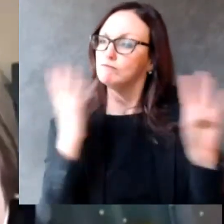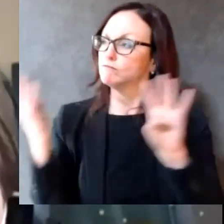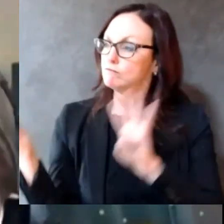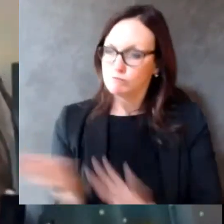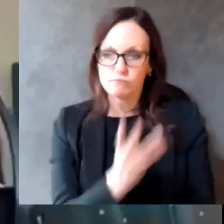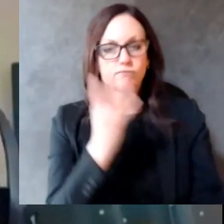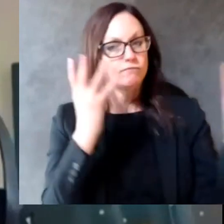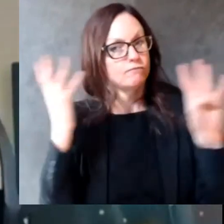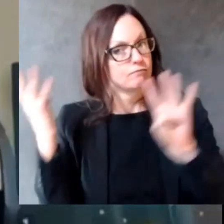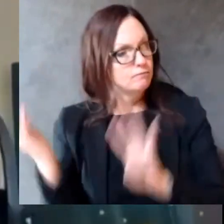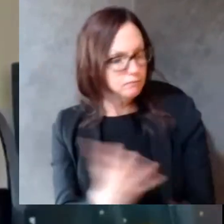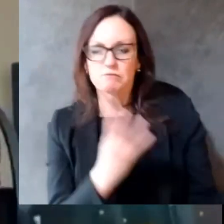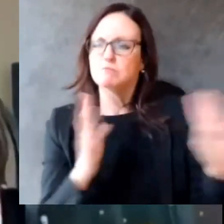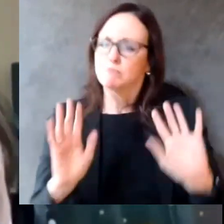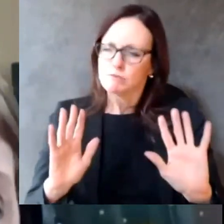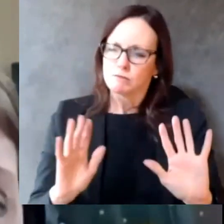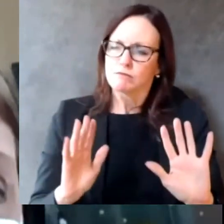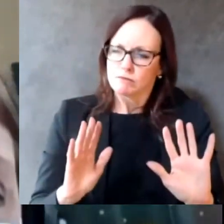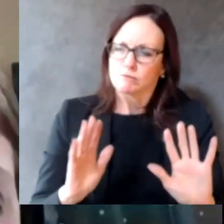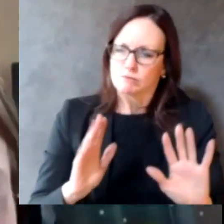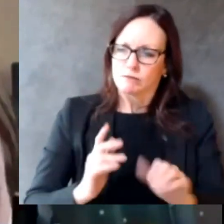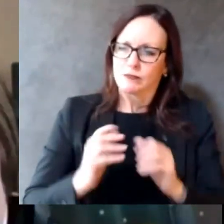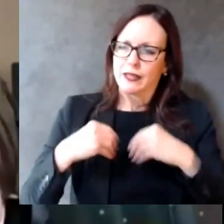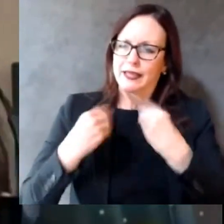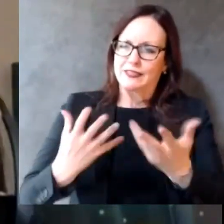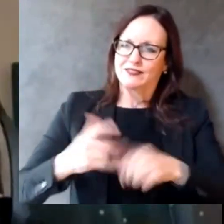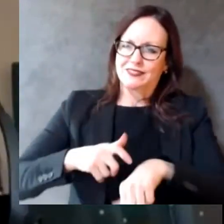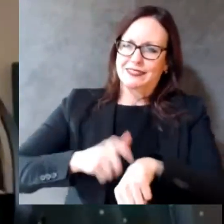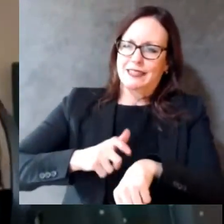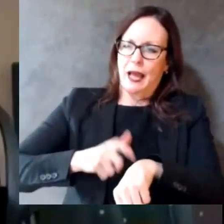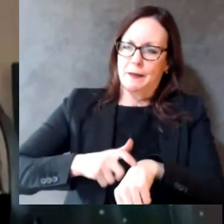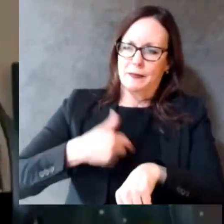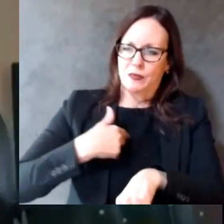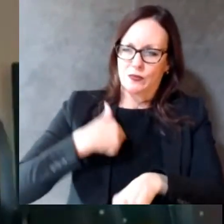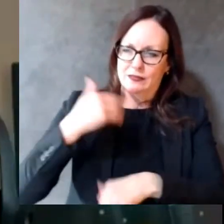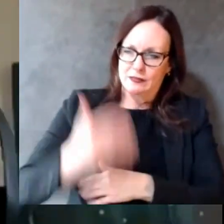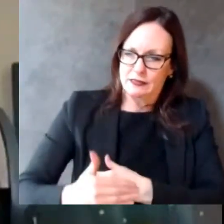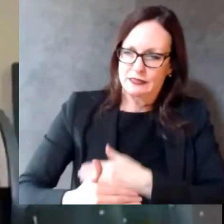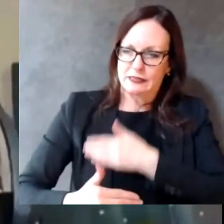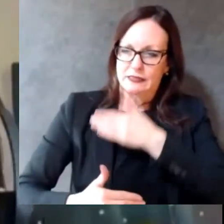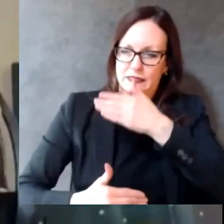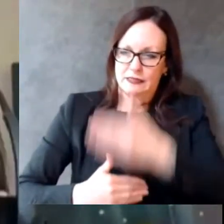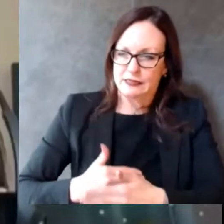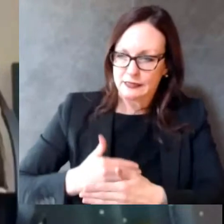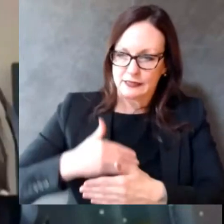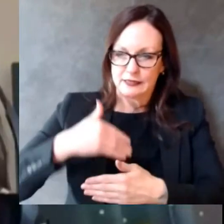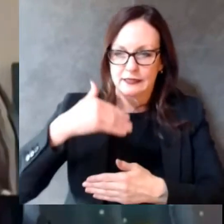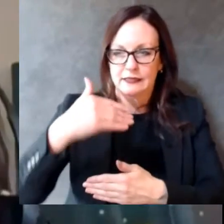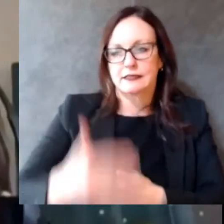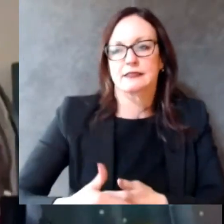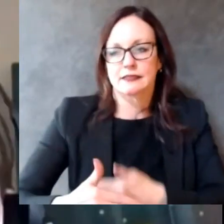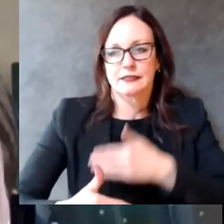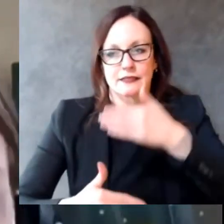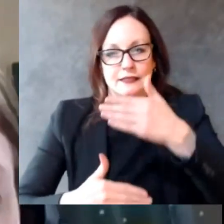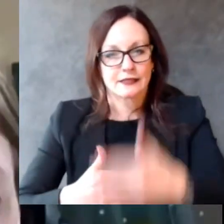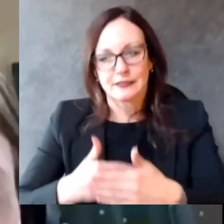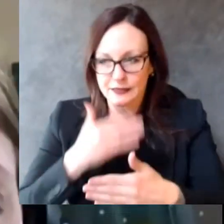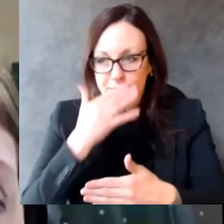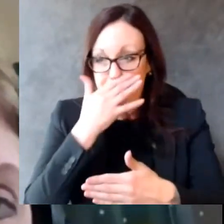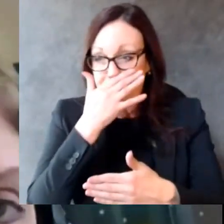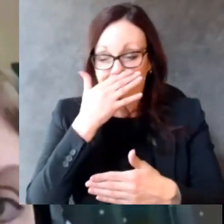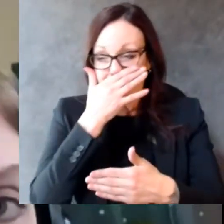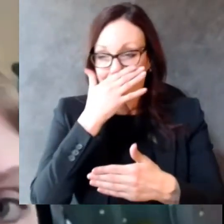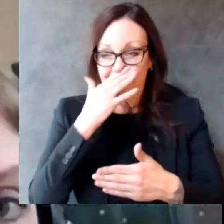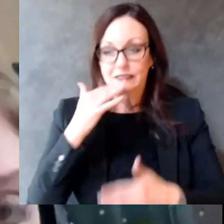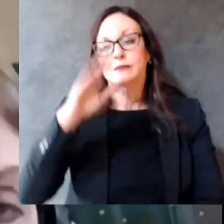climb and then you go on a plateau, right? And so we've done the big ascent and now we're on the